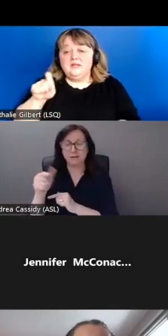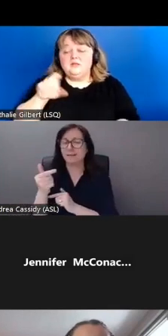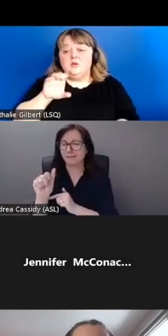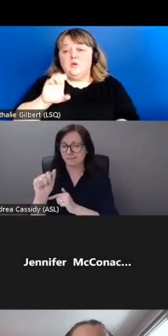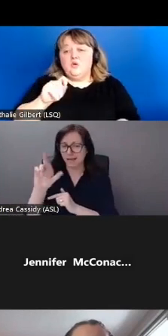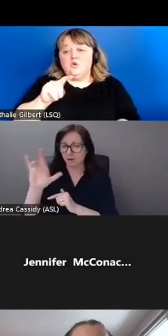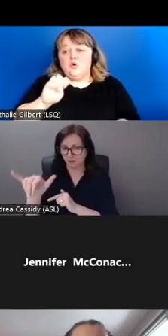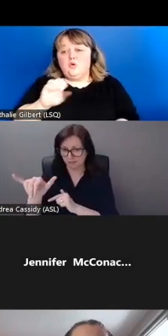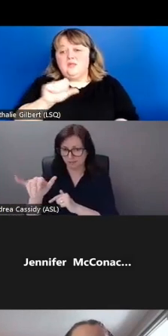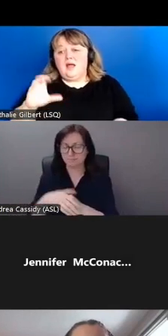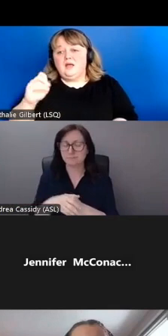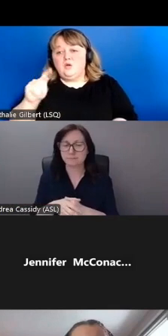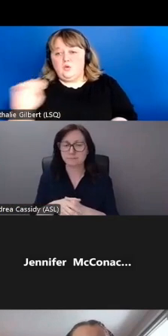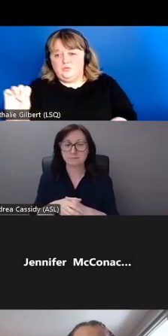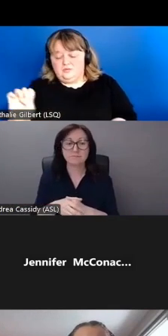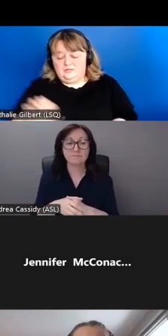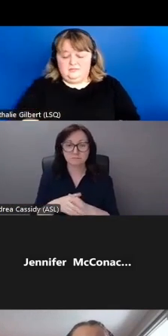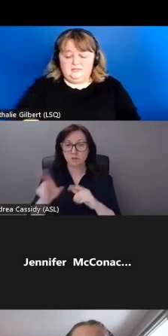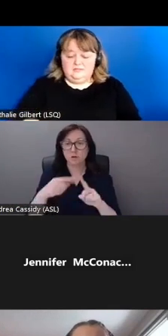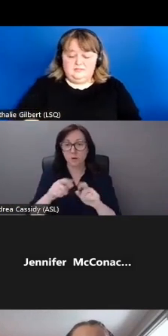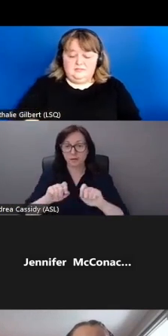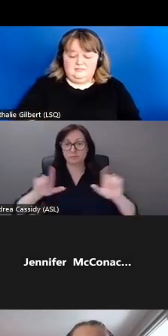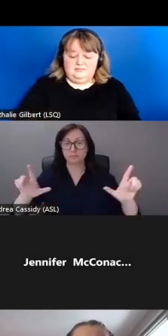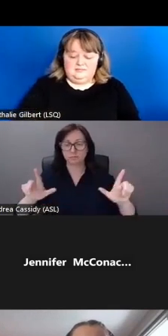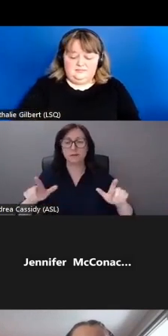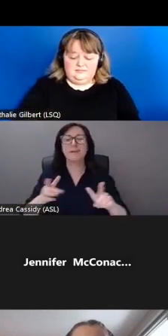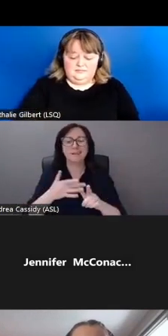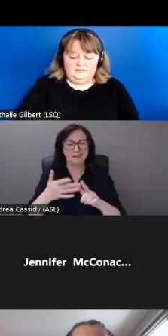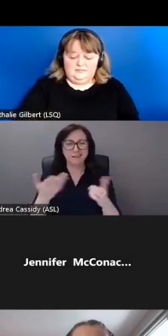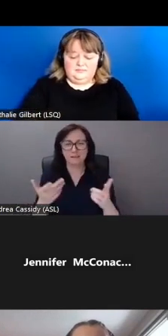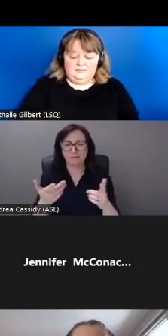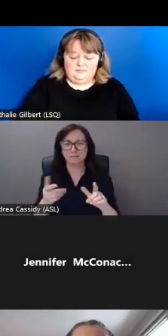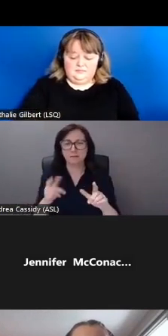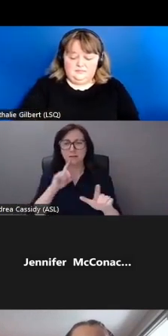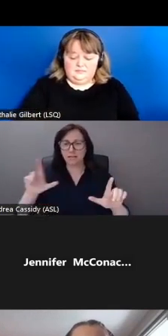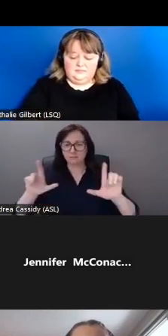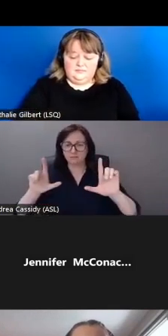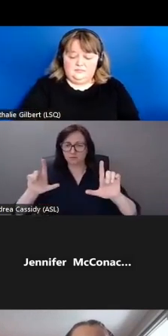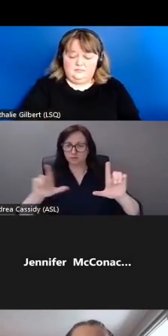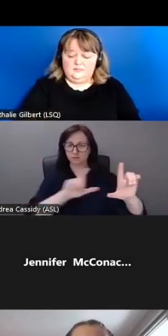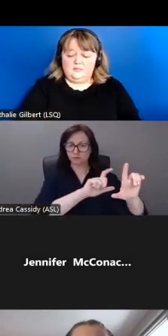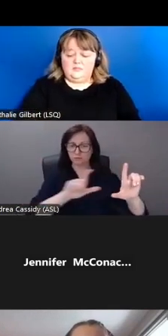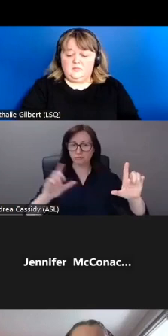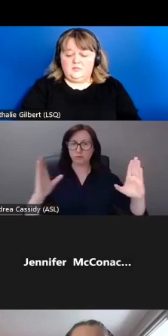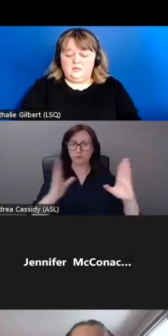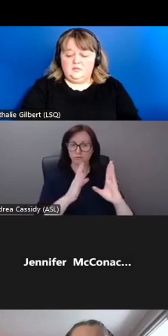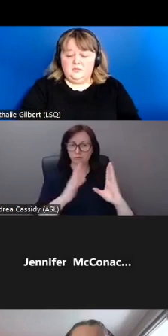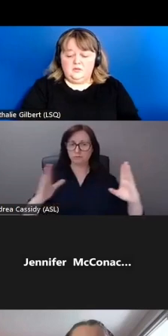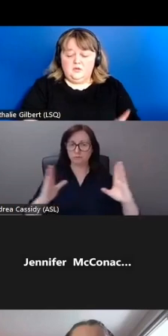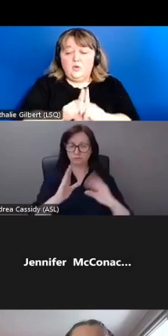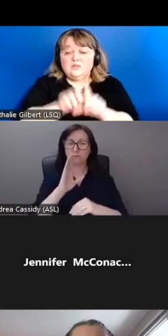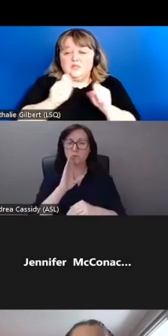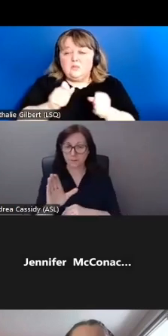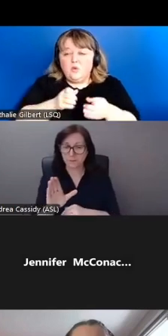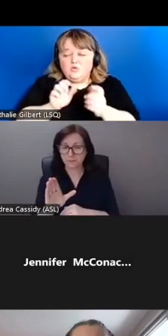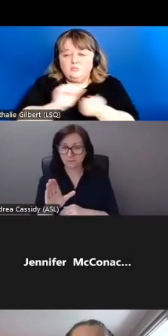You can adjust your screen layout to control how large certain elements appear. Drag the slide